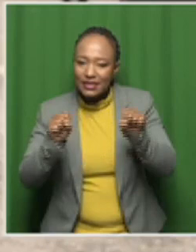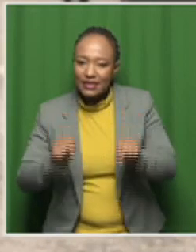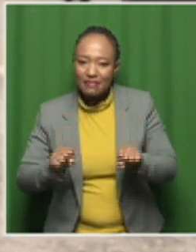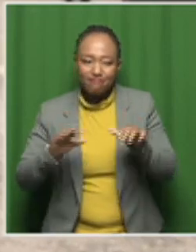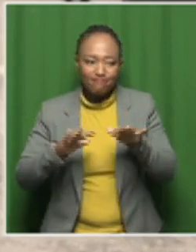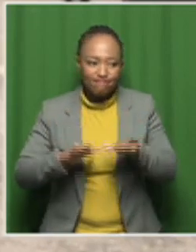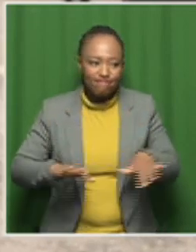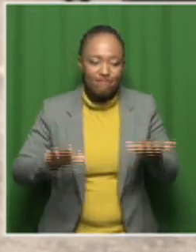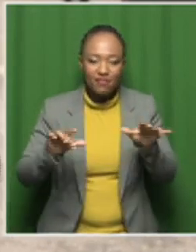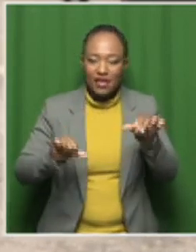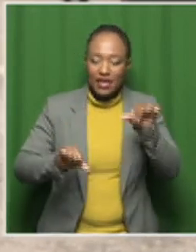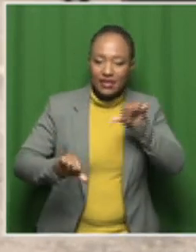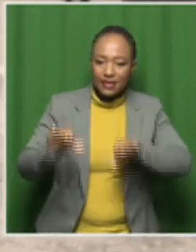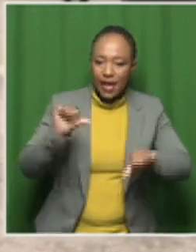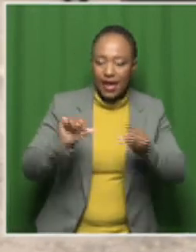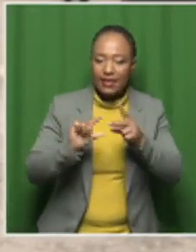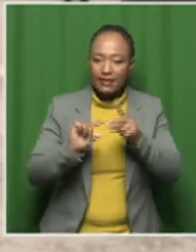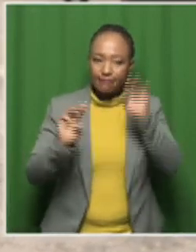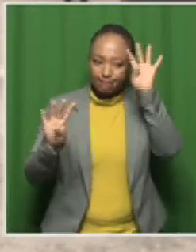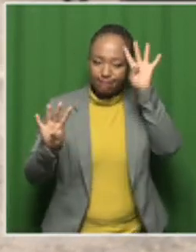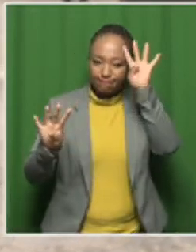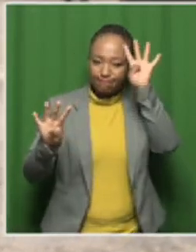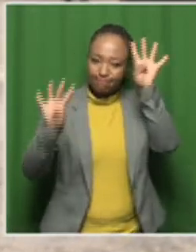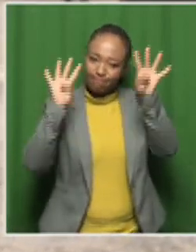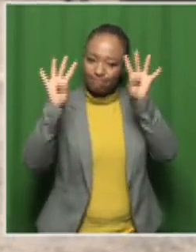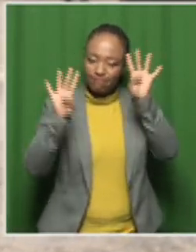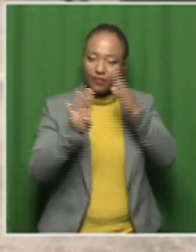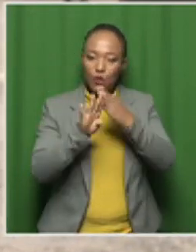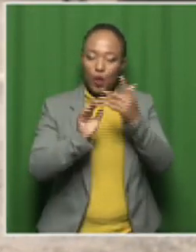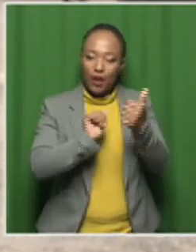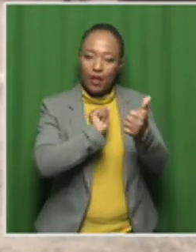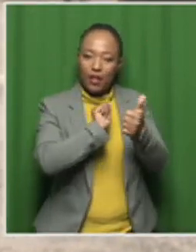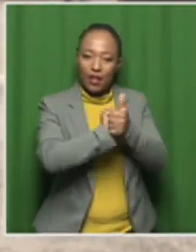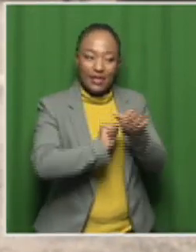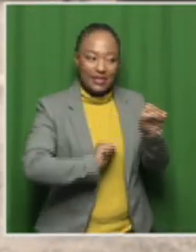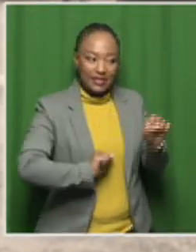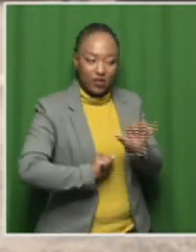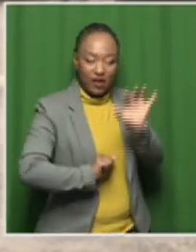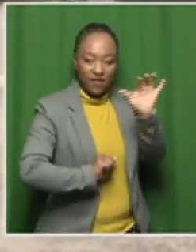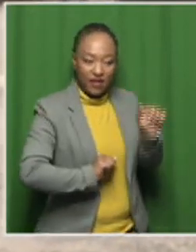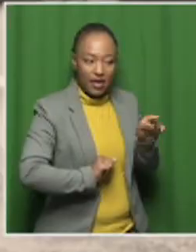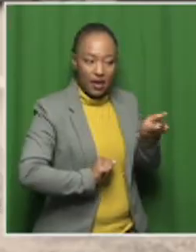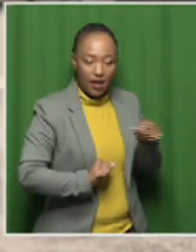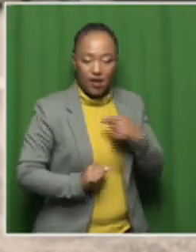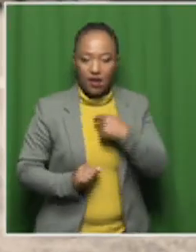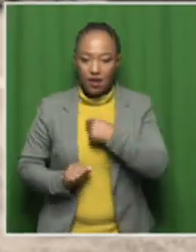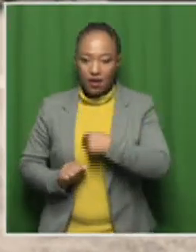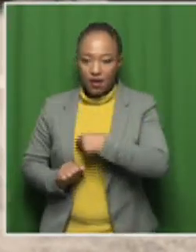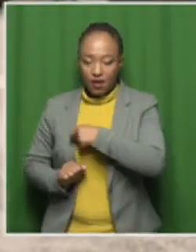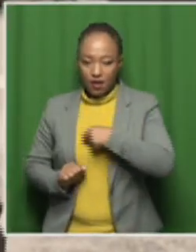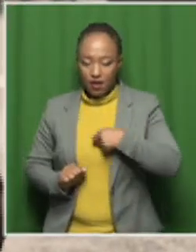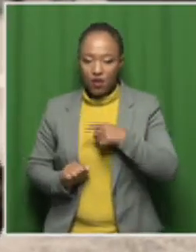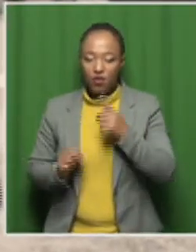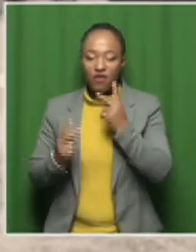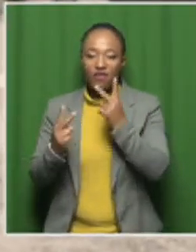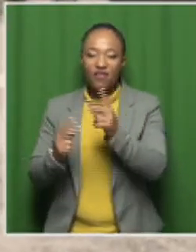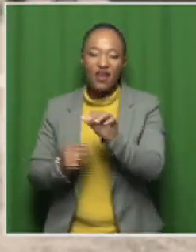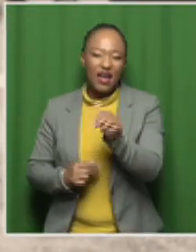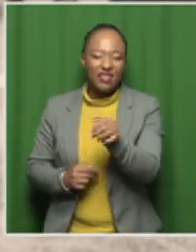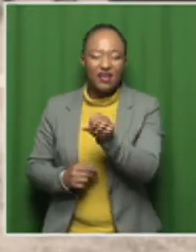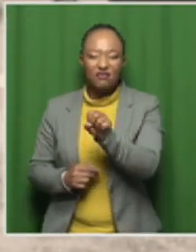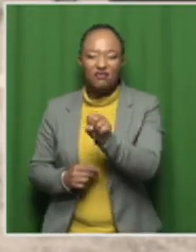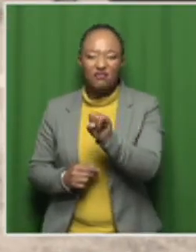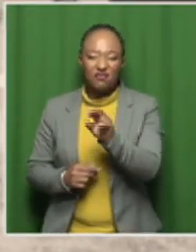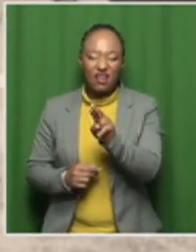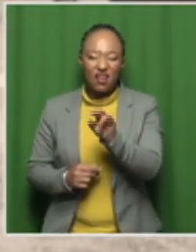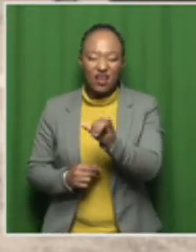and technology and innovation collaborations between South Africa and Switzerland. And yesterday we visited Zurich, one of the science, innovation